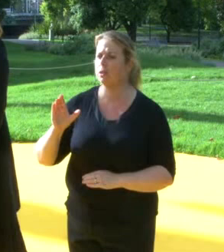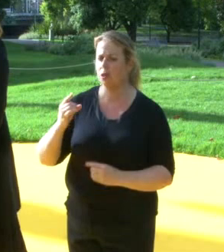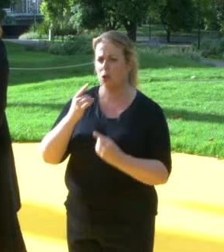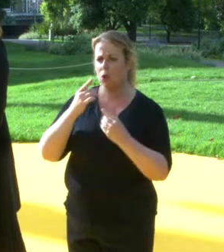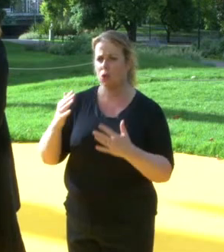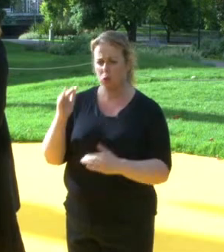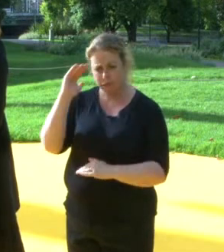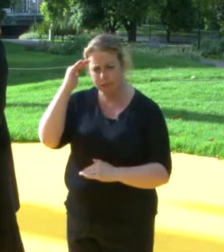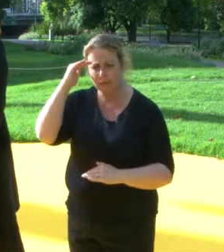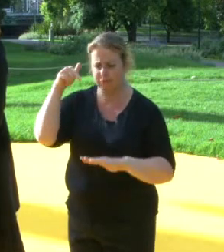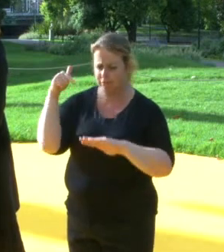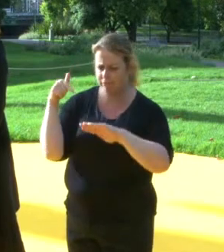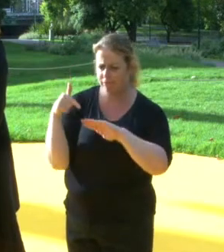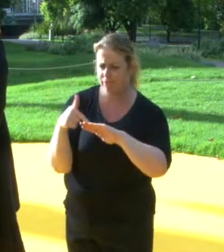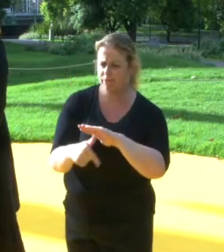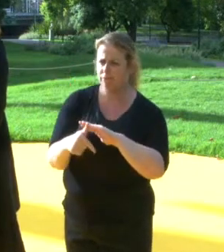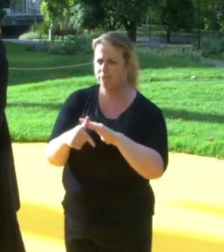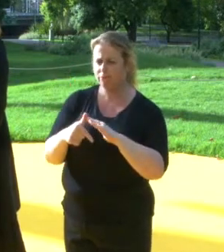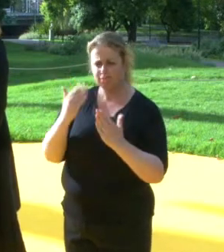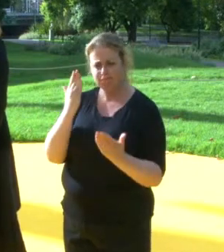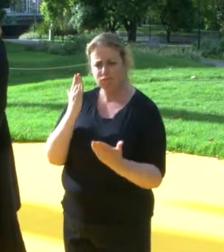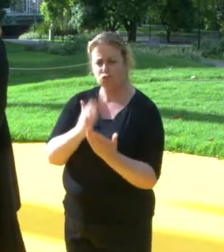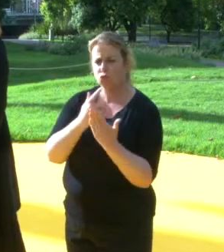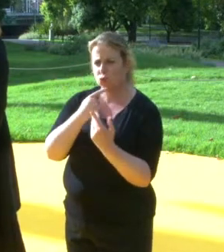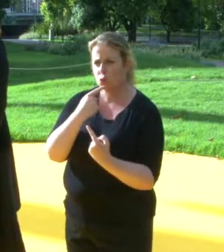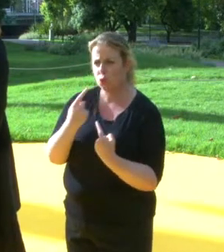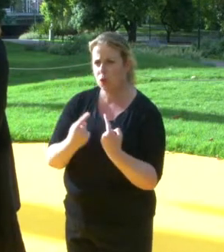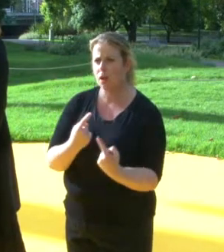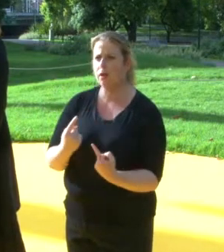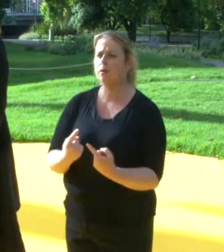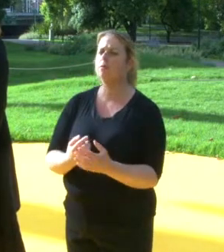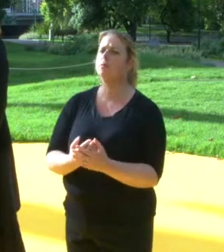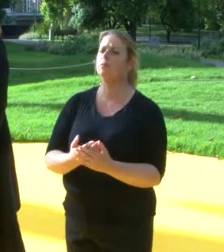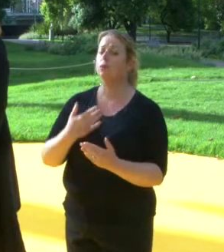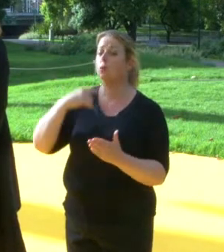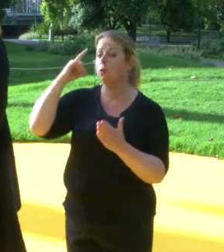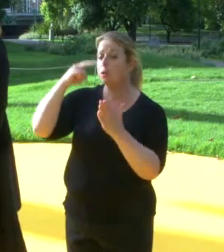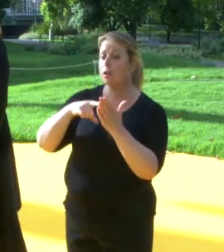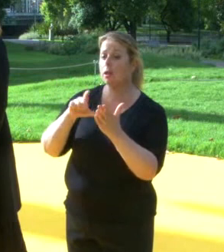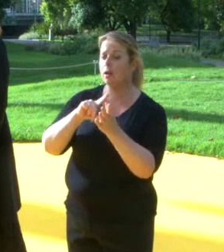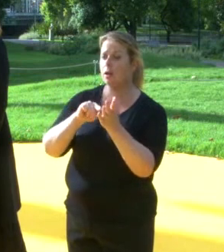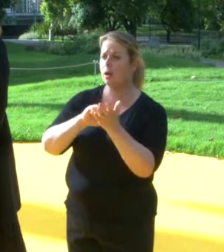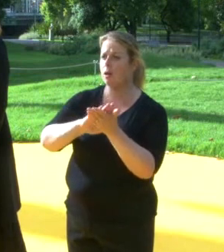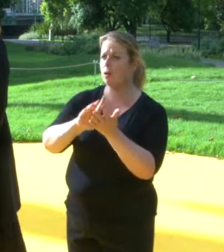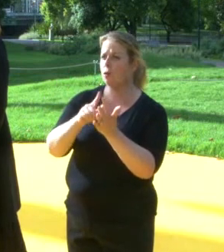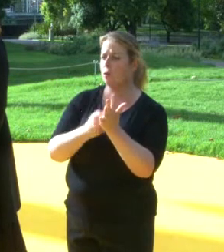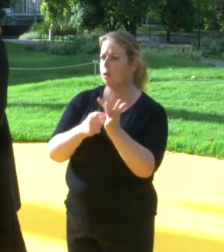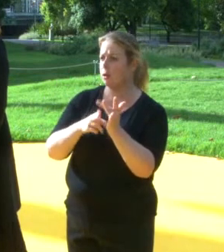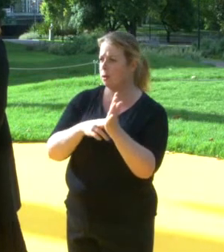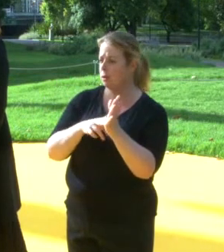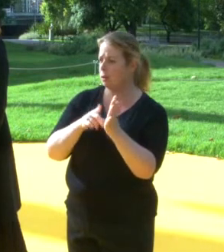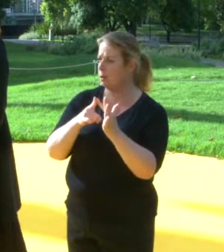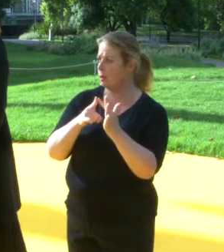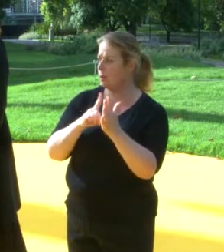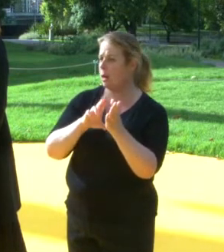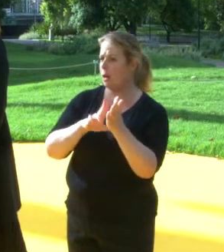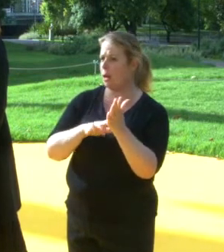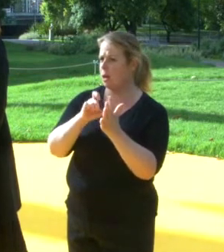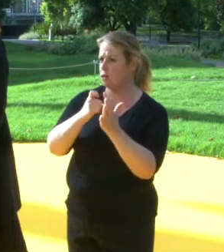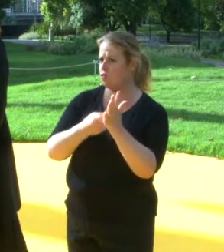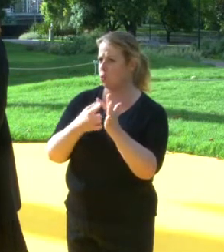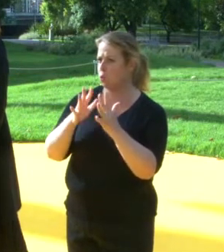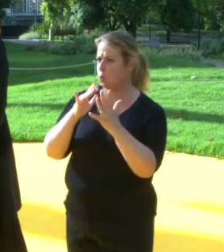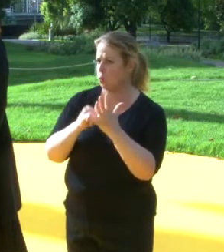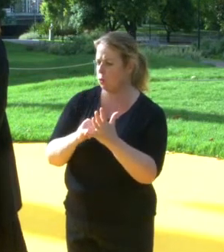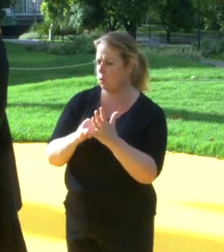power of storytelling and truth-telling. I'd also like to acknowledge Catherine Andrews, who is representing the Premier tonight. Kathy's a very good